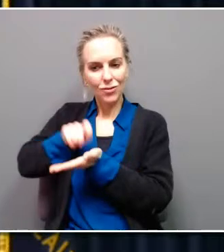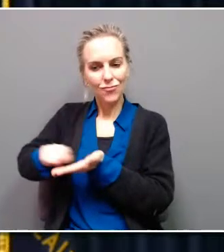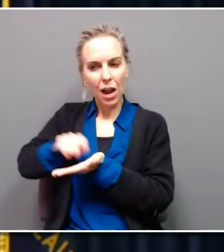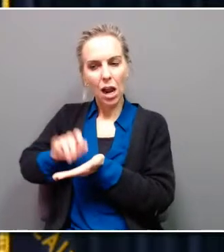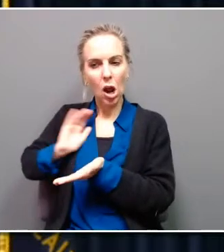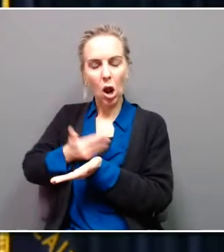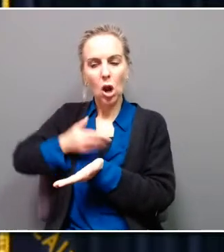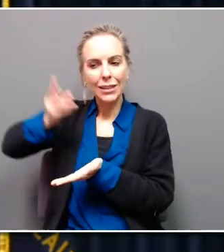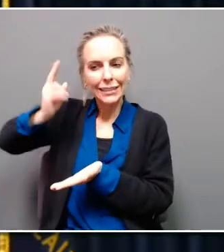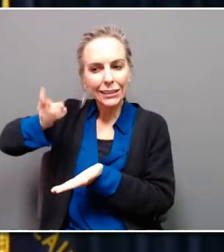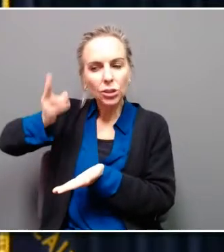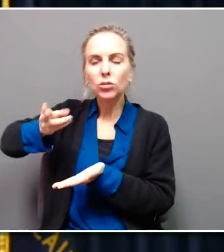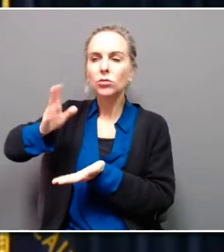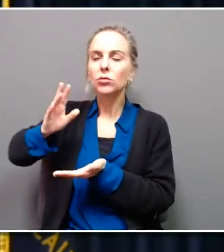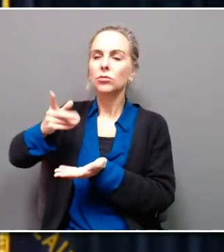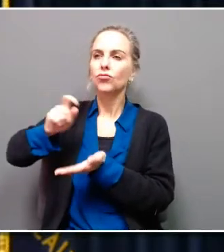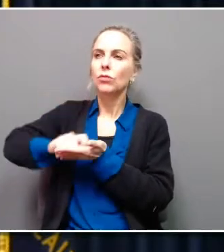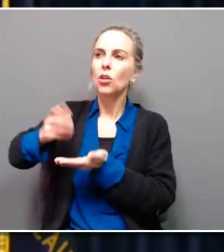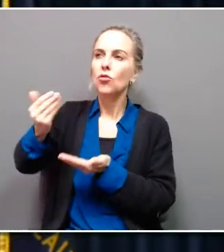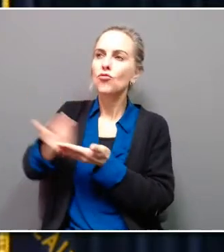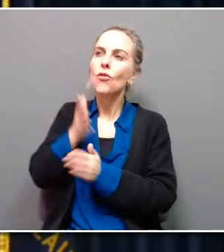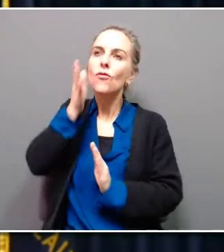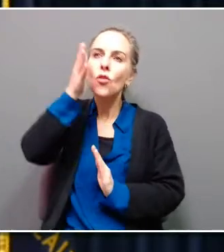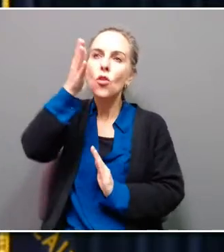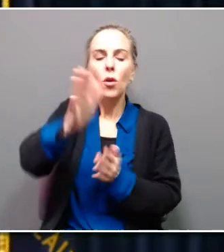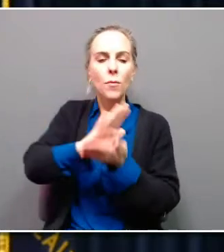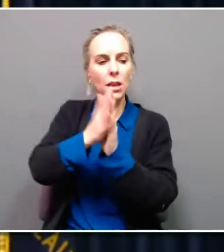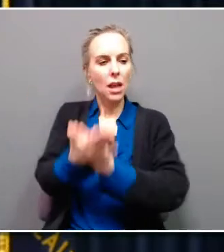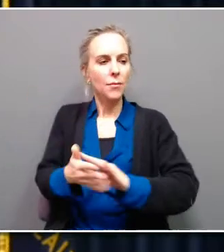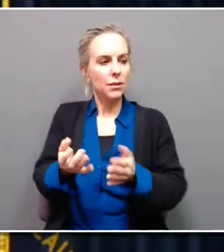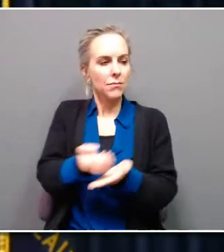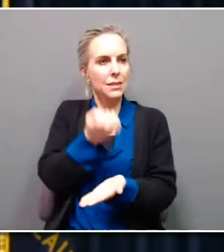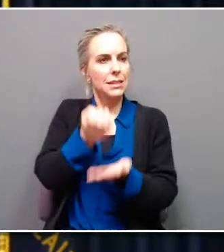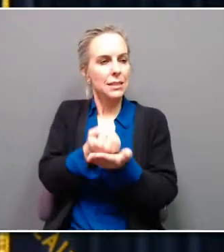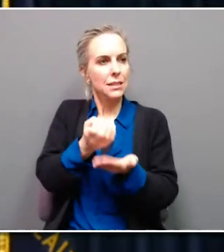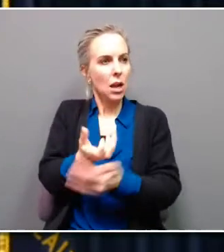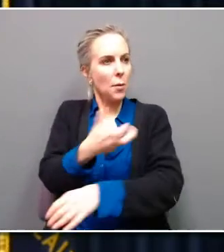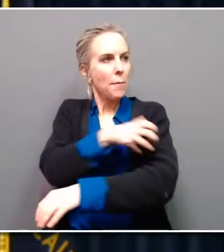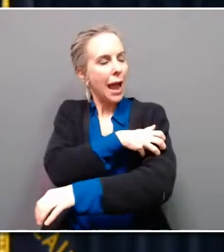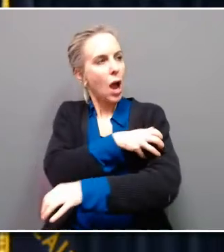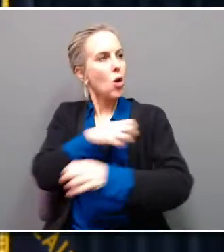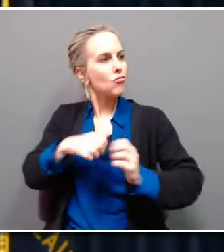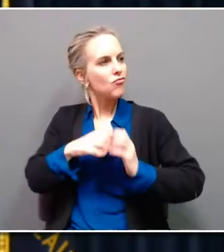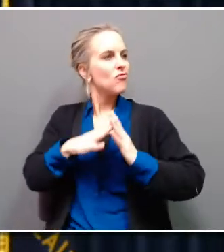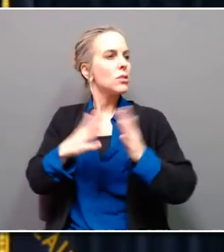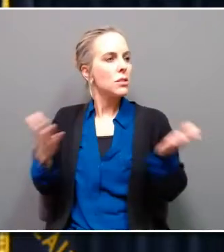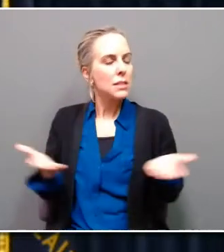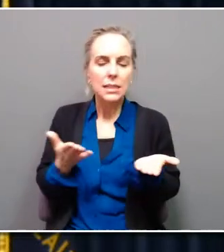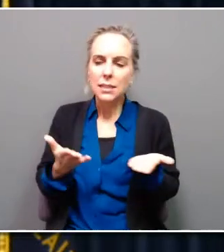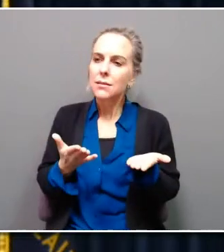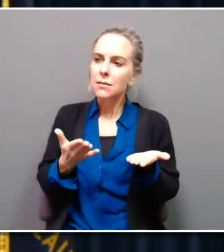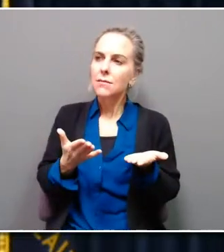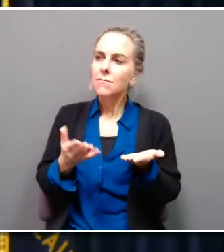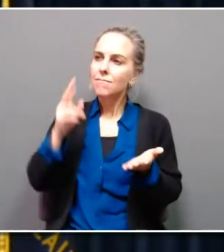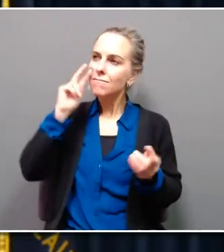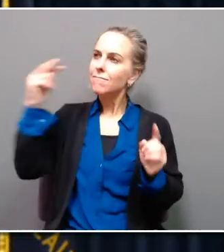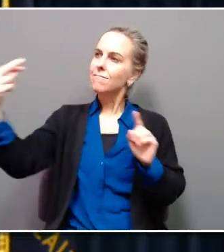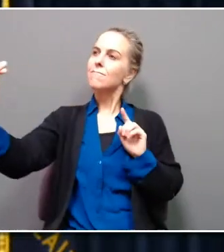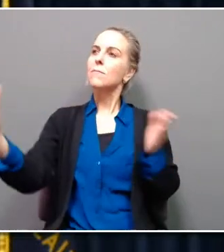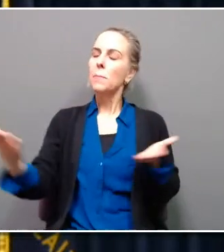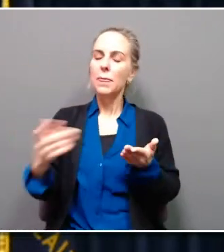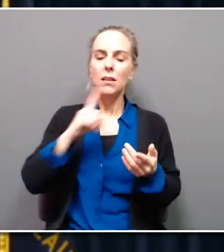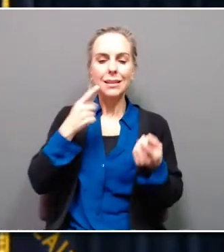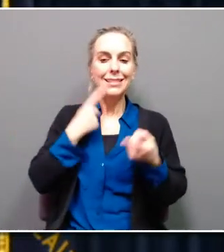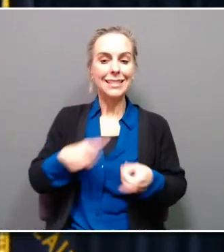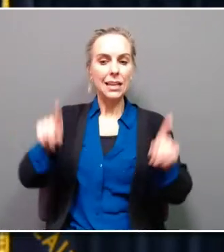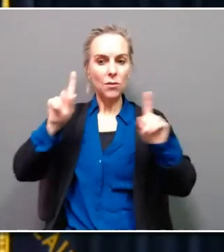new future. When we're becoming an economic powerhouse, it's exciting to see these really successful people step up and talk